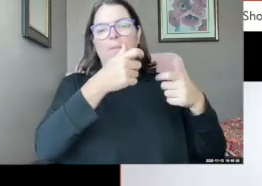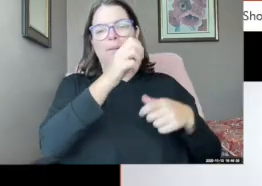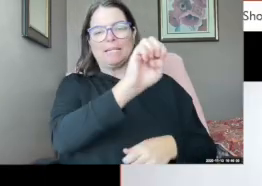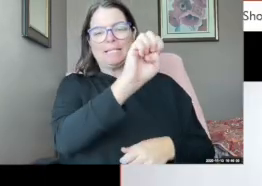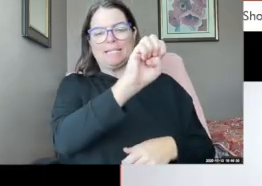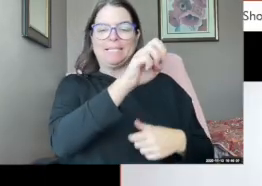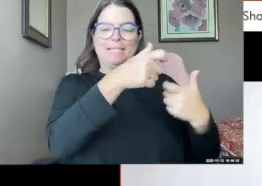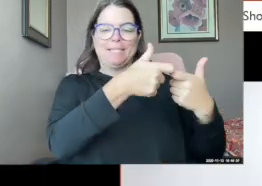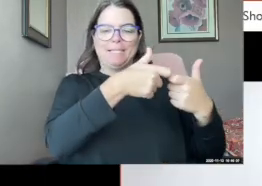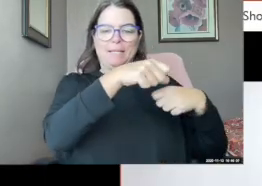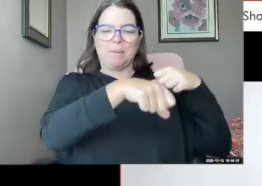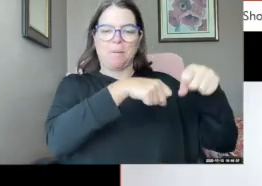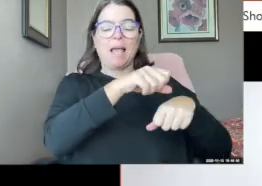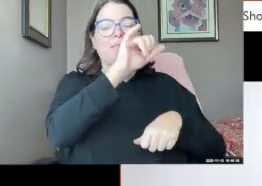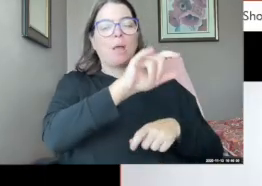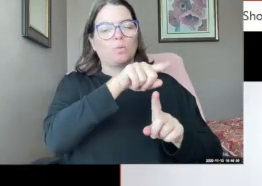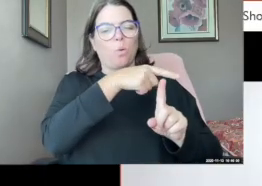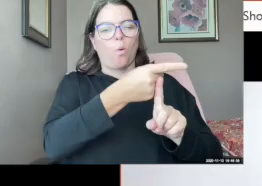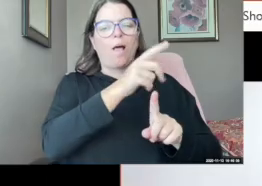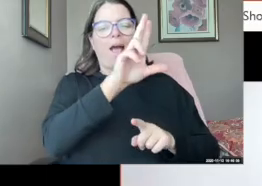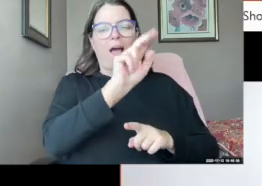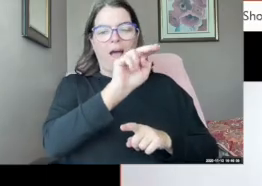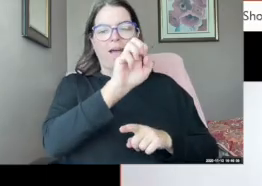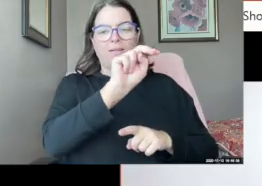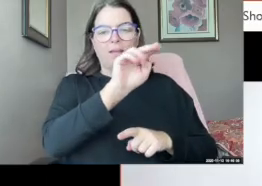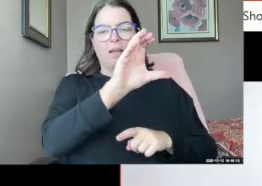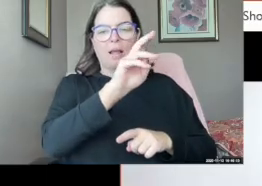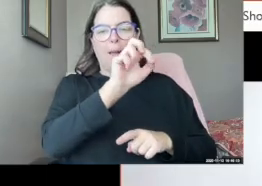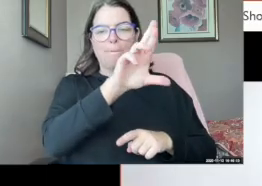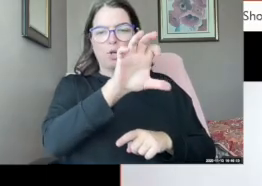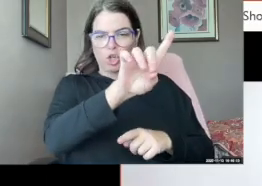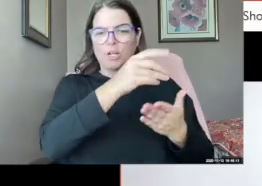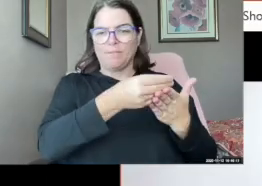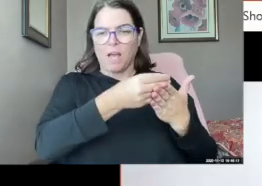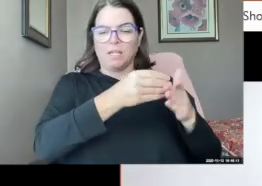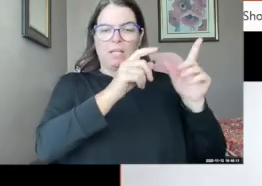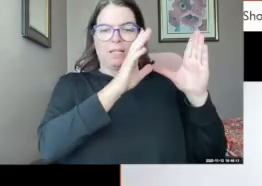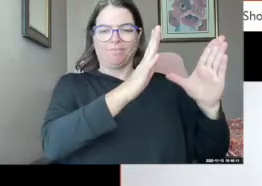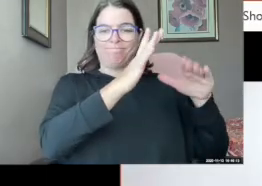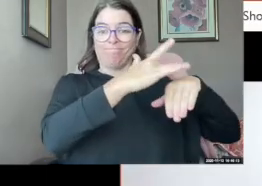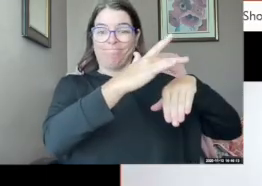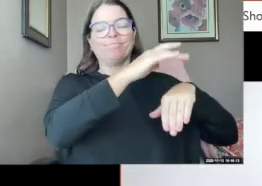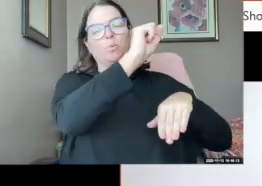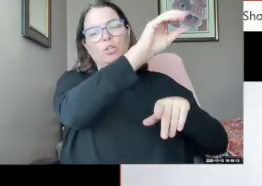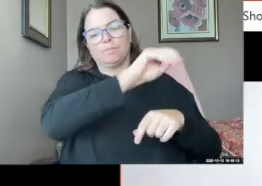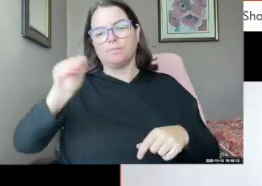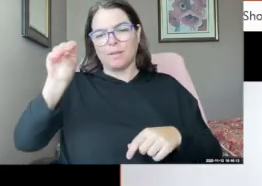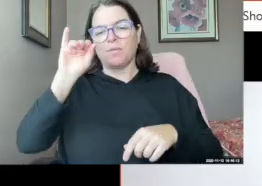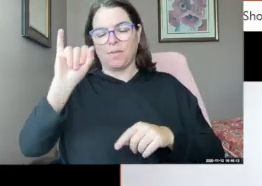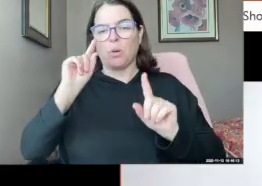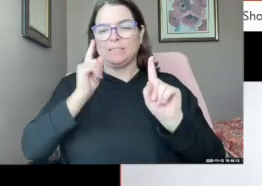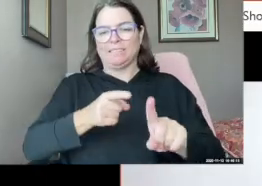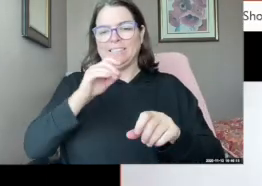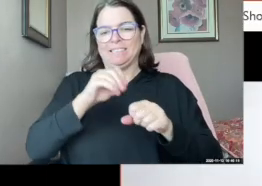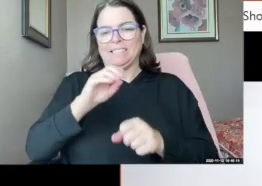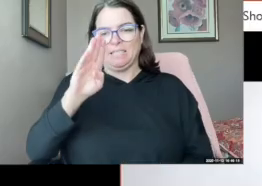to move the 18 million from e-bikes, as that funding was the only unencumbered funding we had from those 3 fiscal years that were called